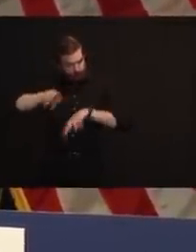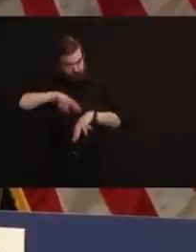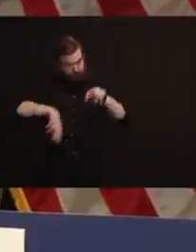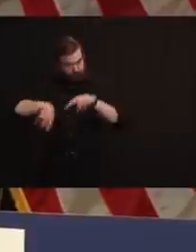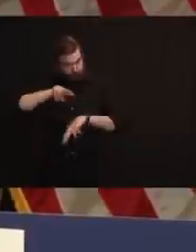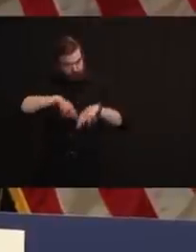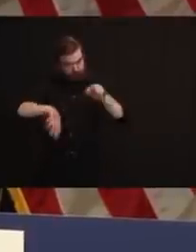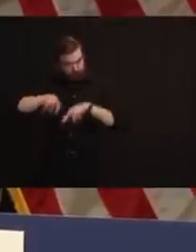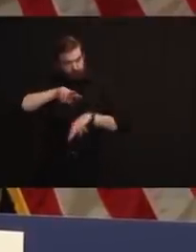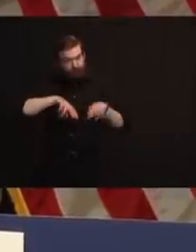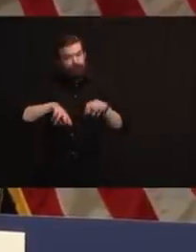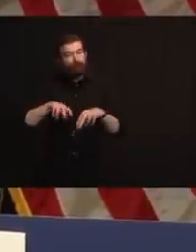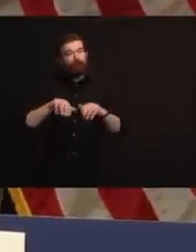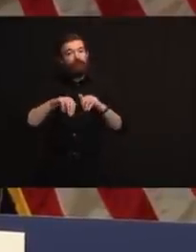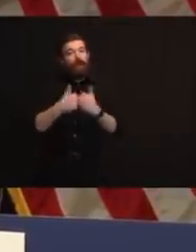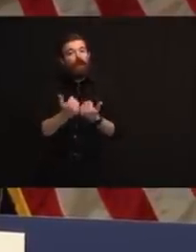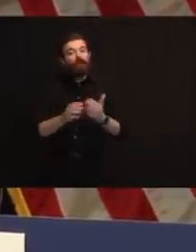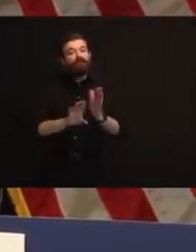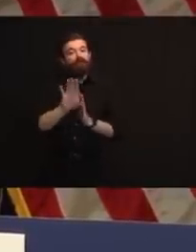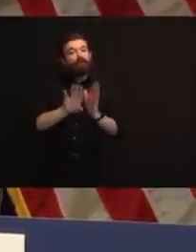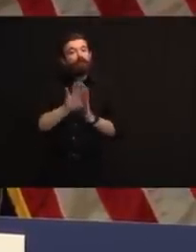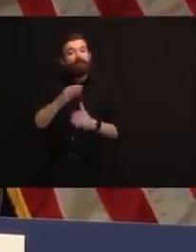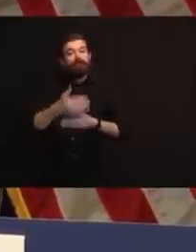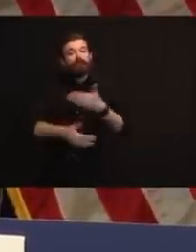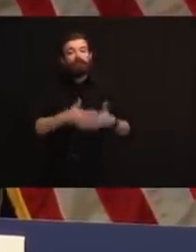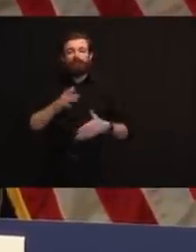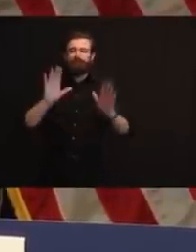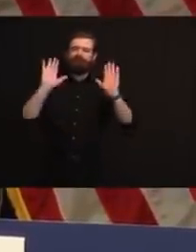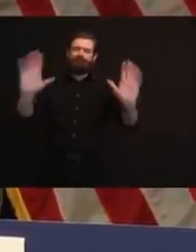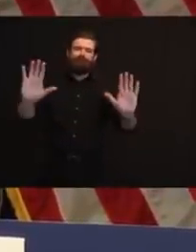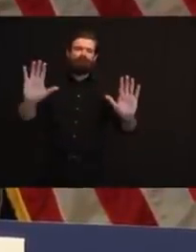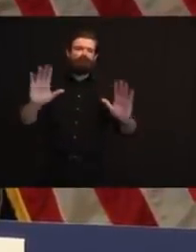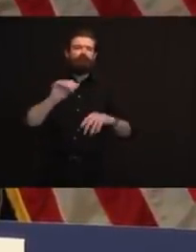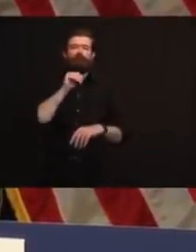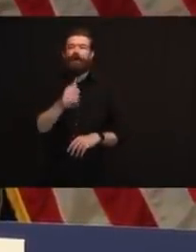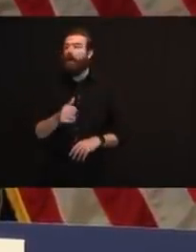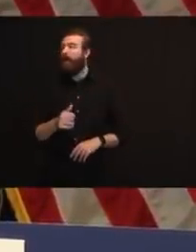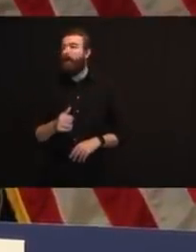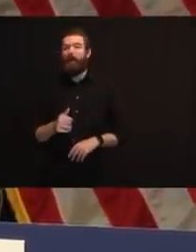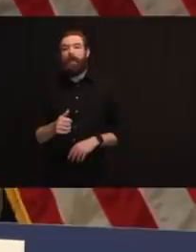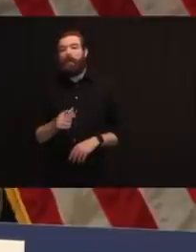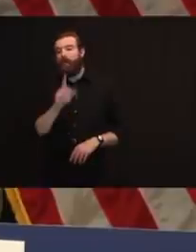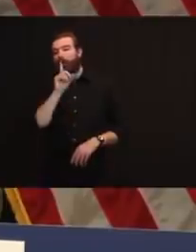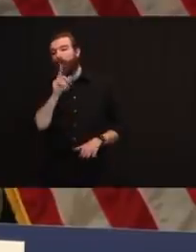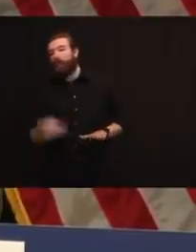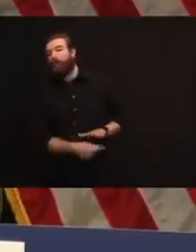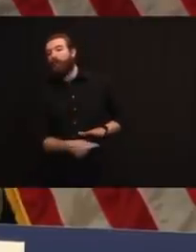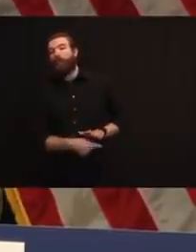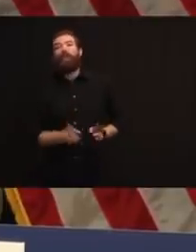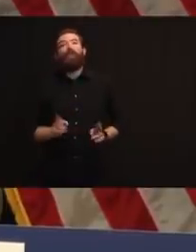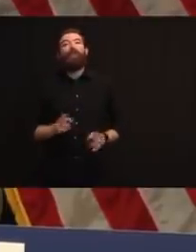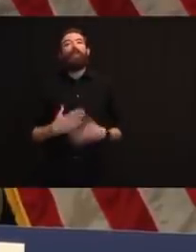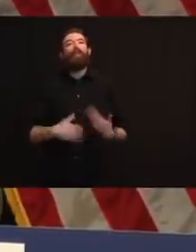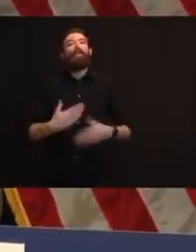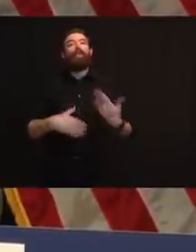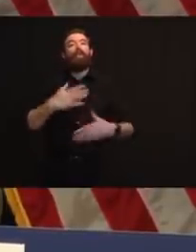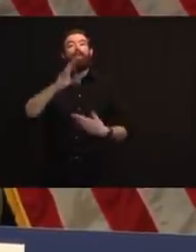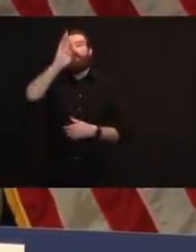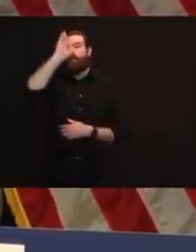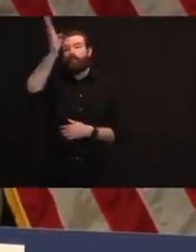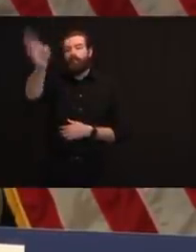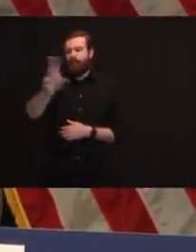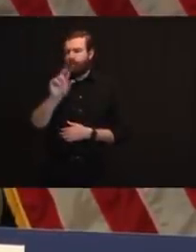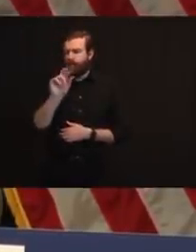excellent. There have been no corners that have been cut. People don't understand how many independent review committees have looked at these